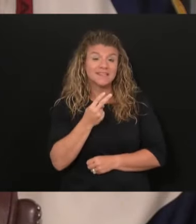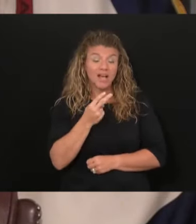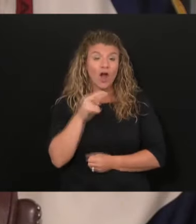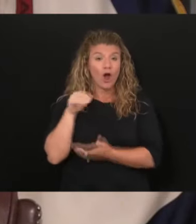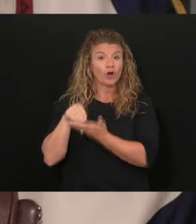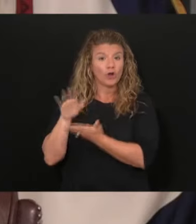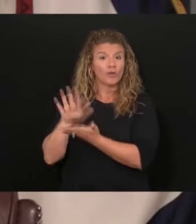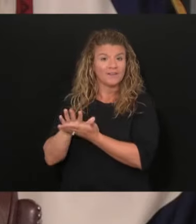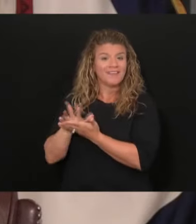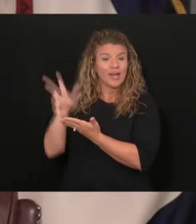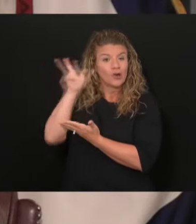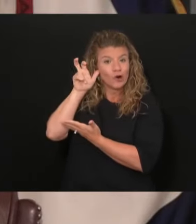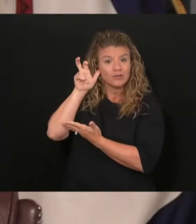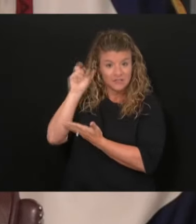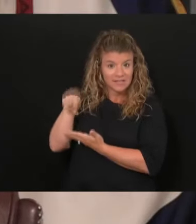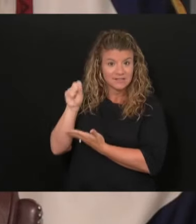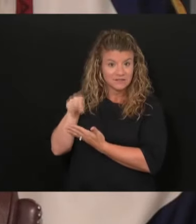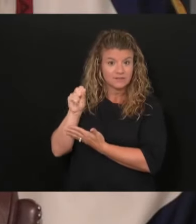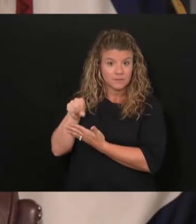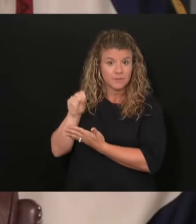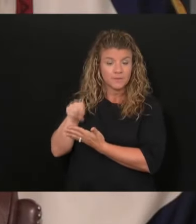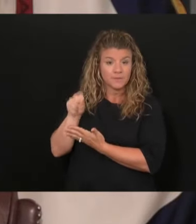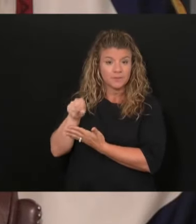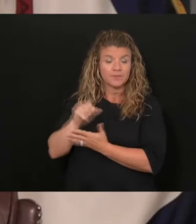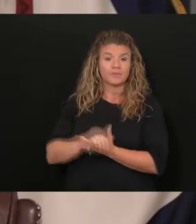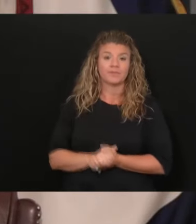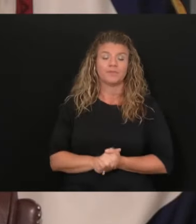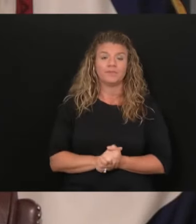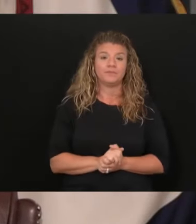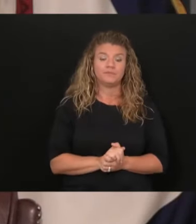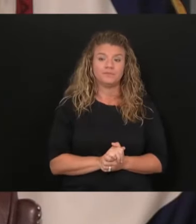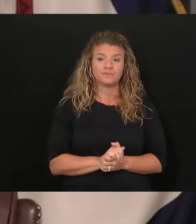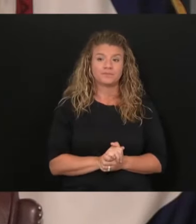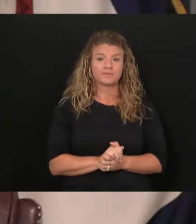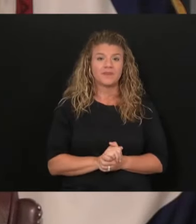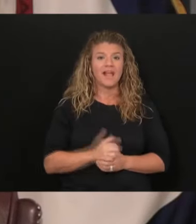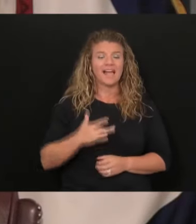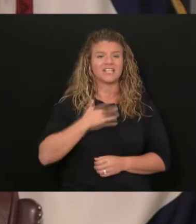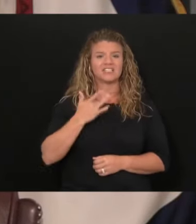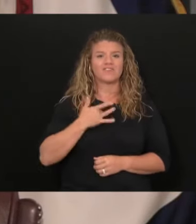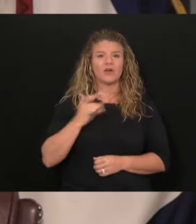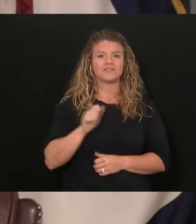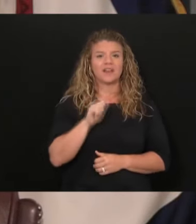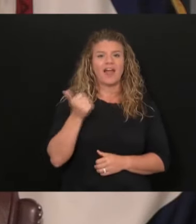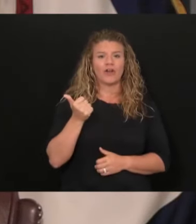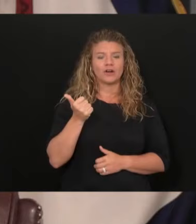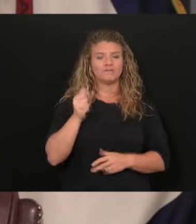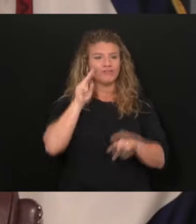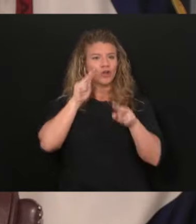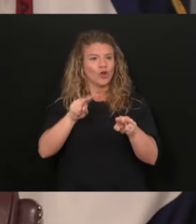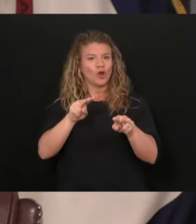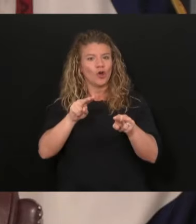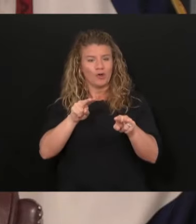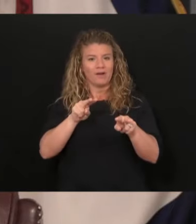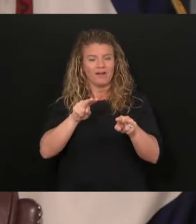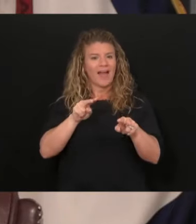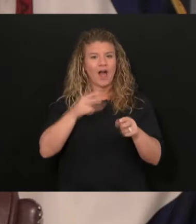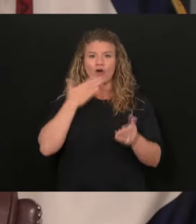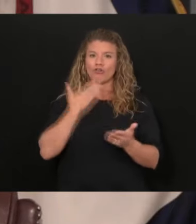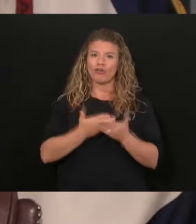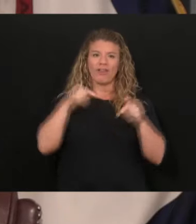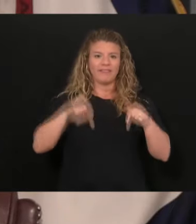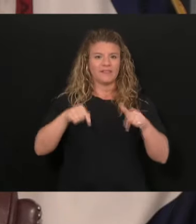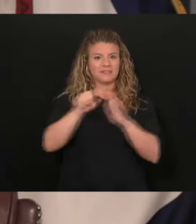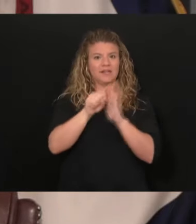And I just think it's just another step of just how good West Virginians are. I want